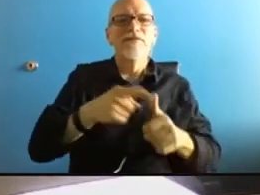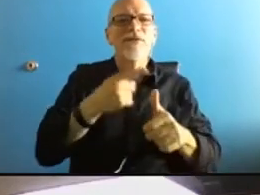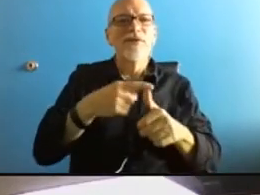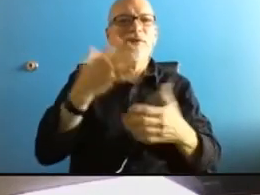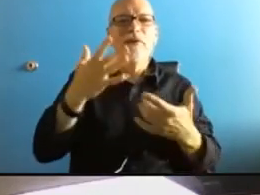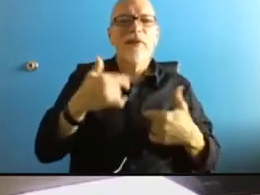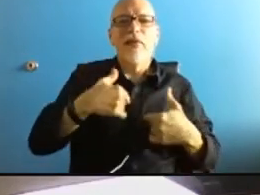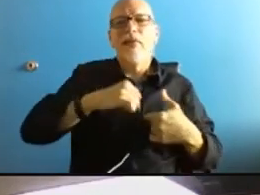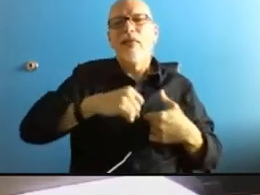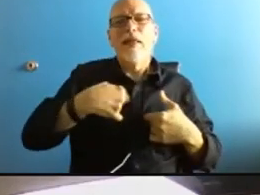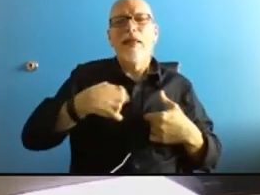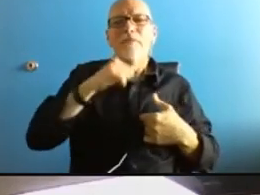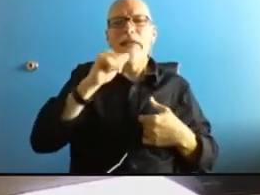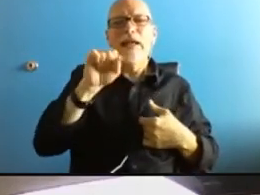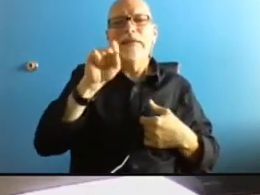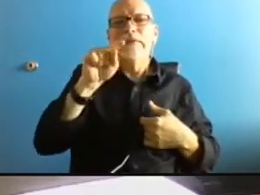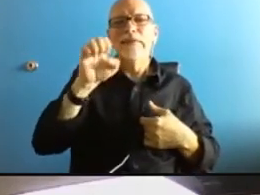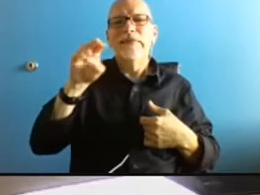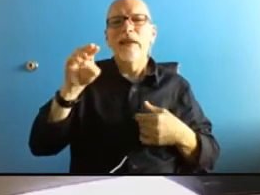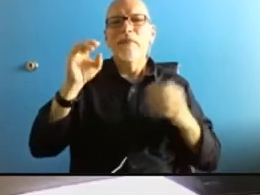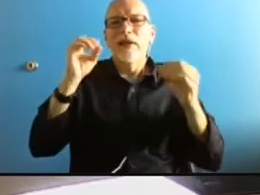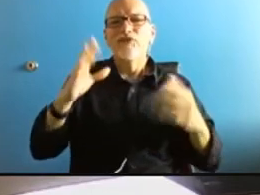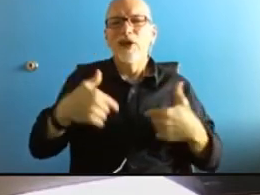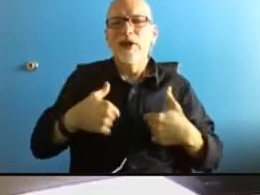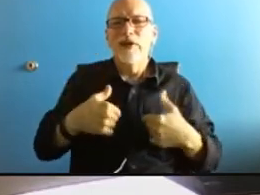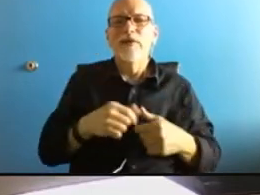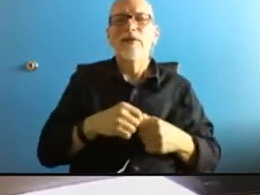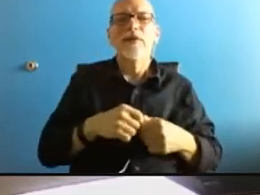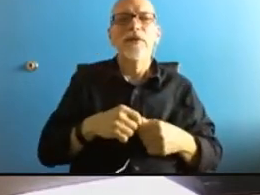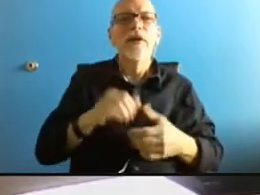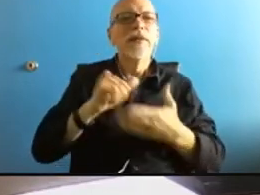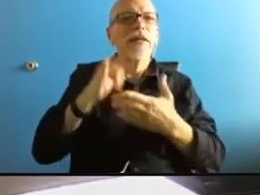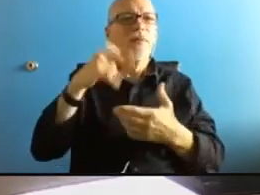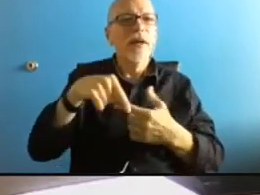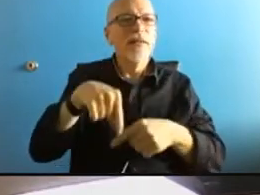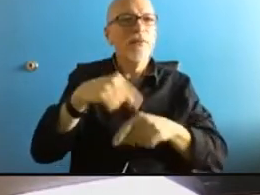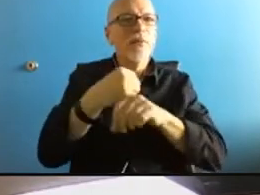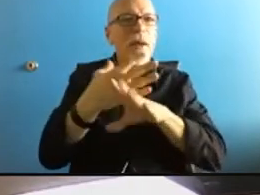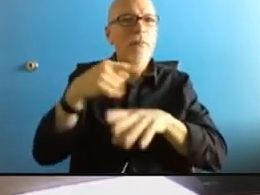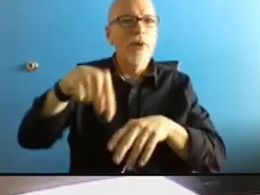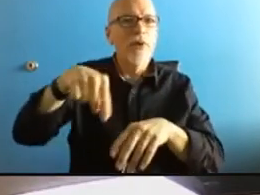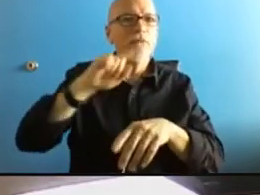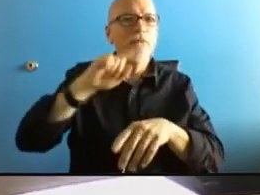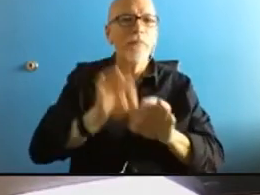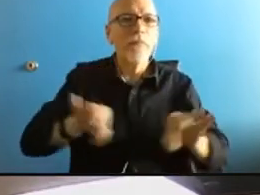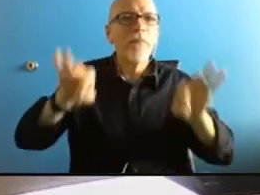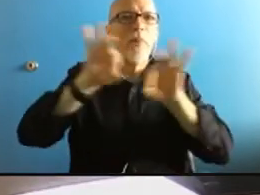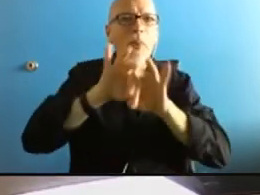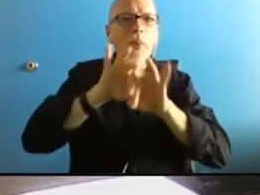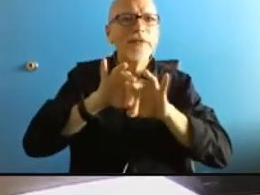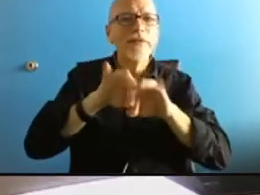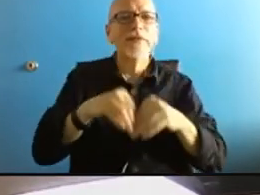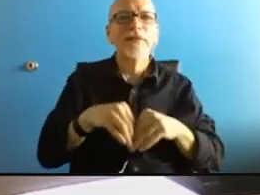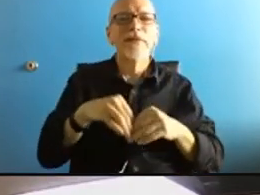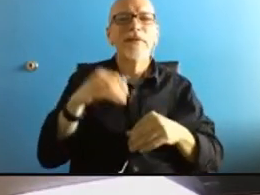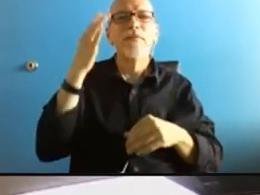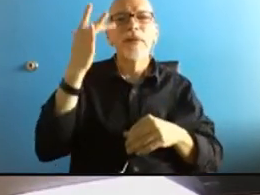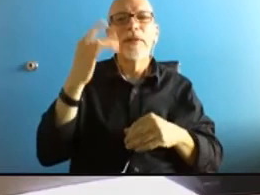the STEM educator. And that's why this webinar is so important, because